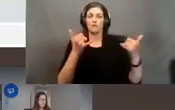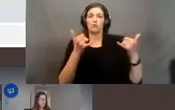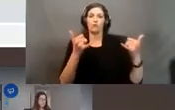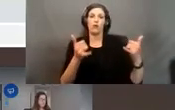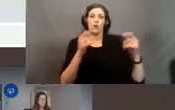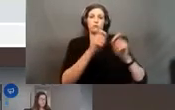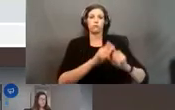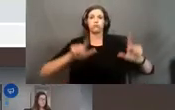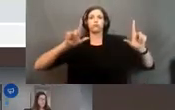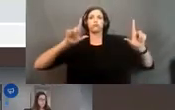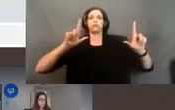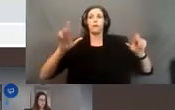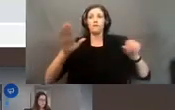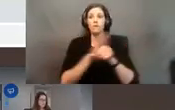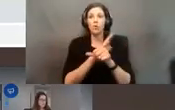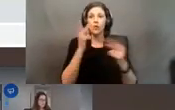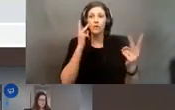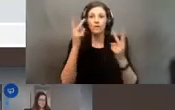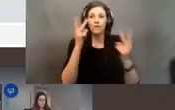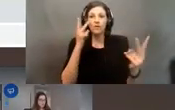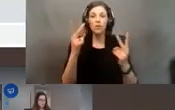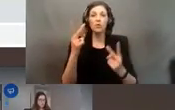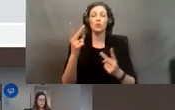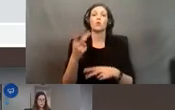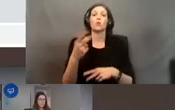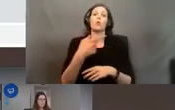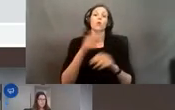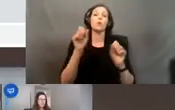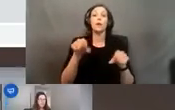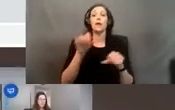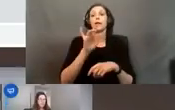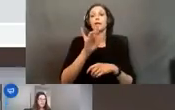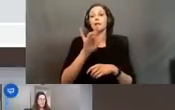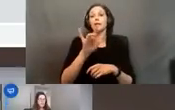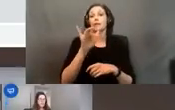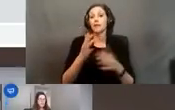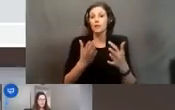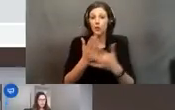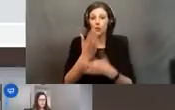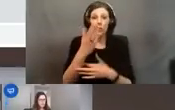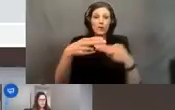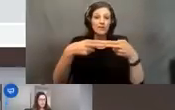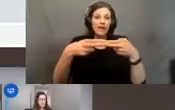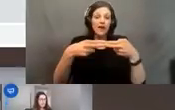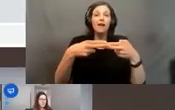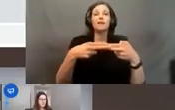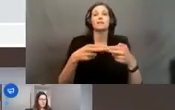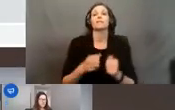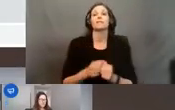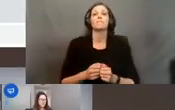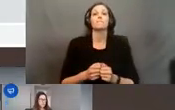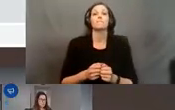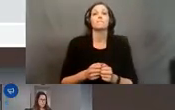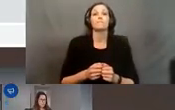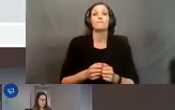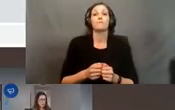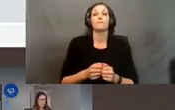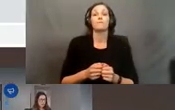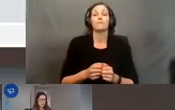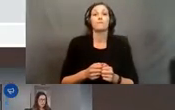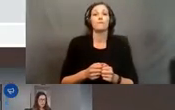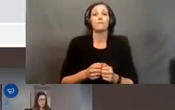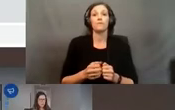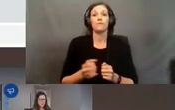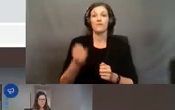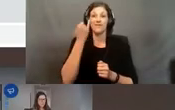full view. So if this were your presentation, you can click through all the slides and this would be right here. If your screen wasn't a